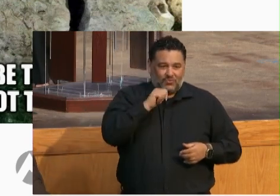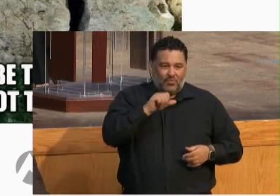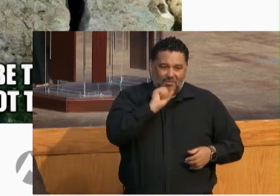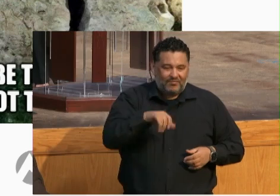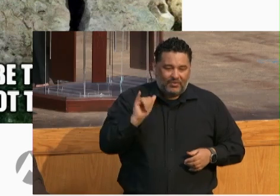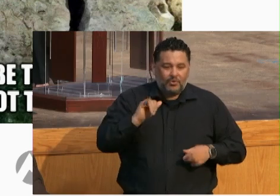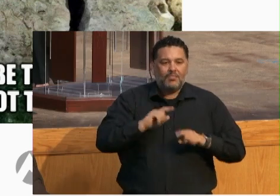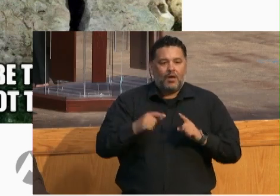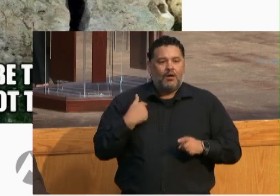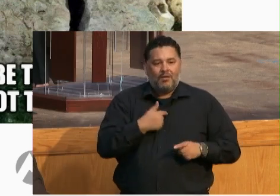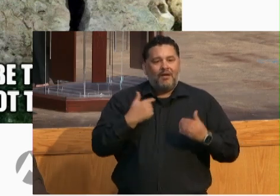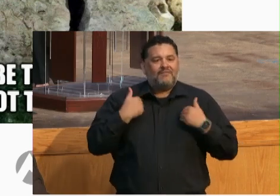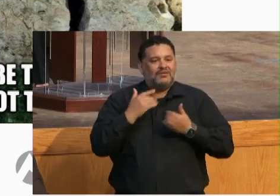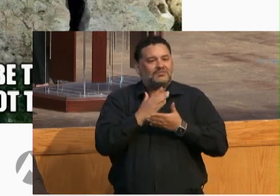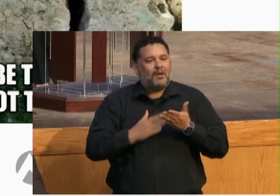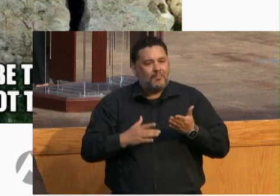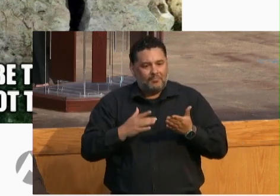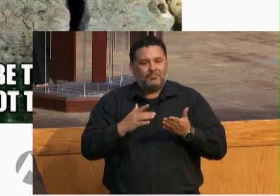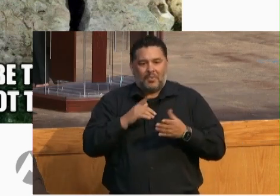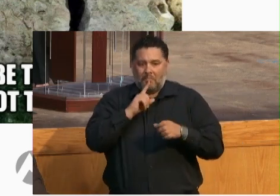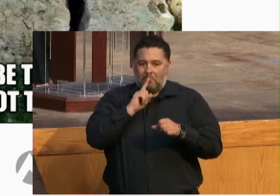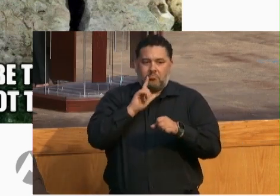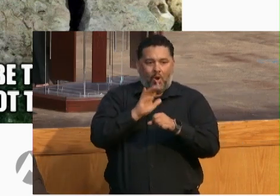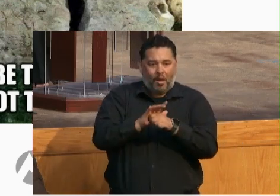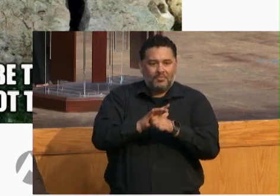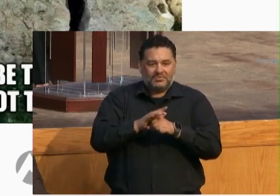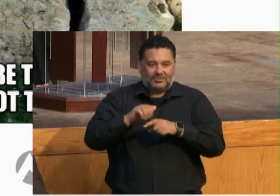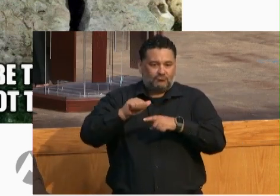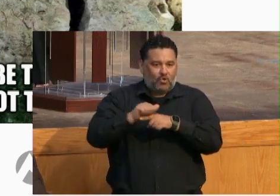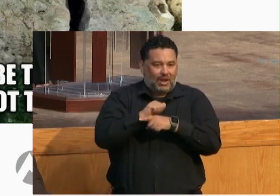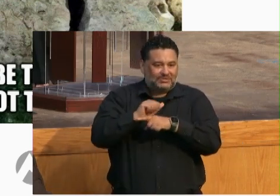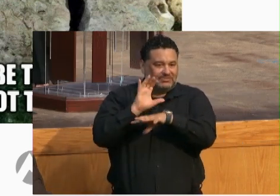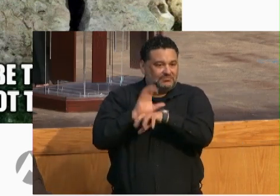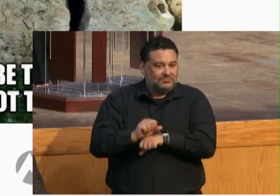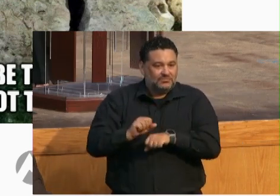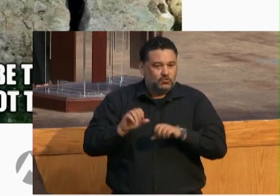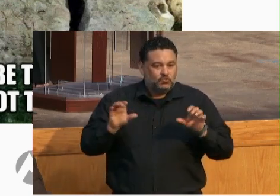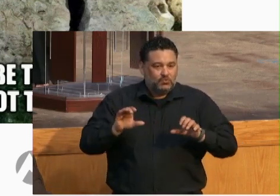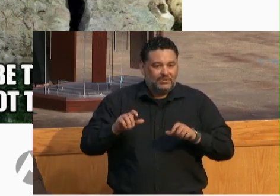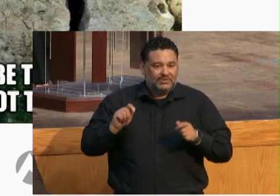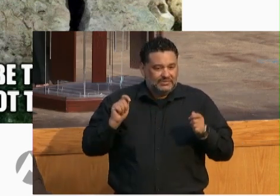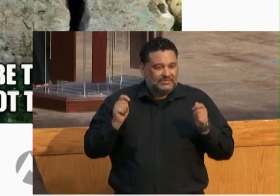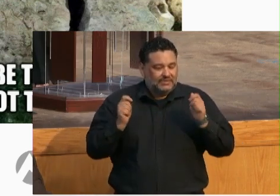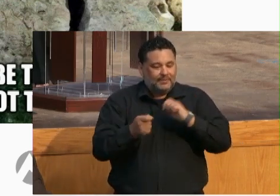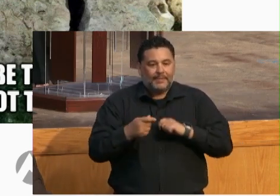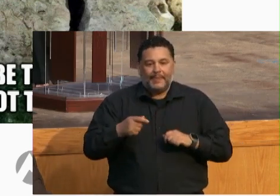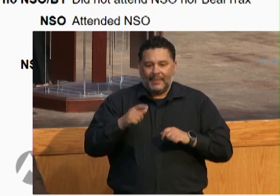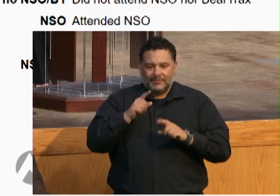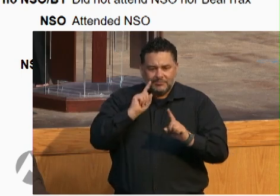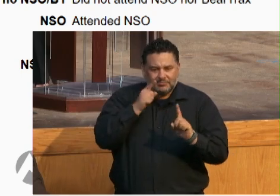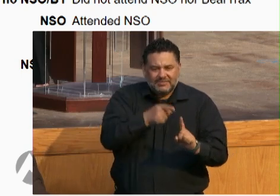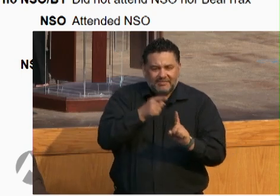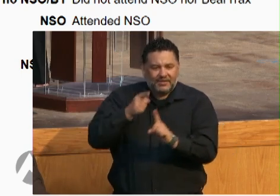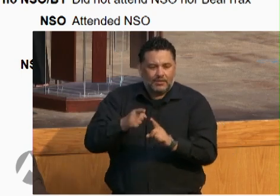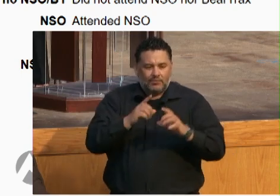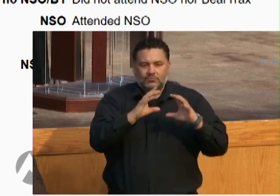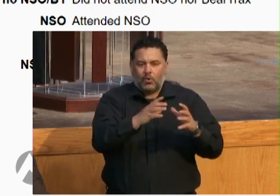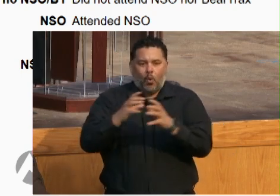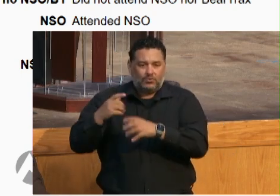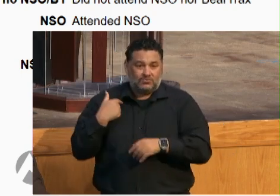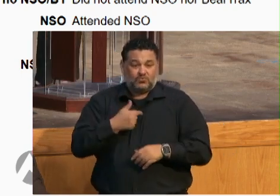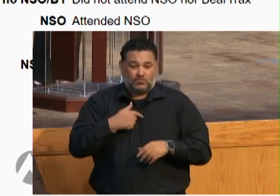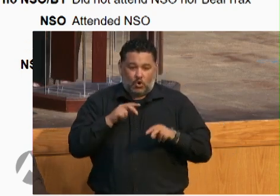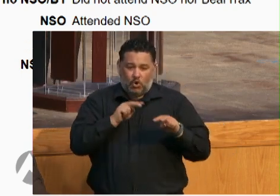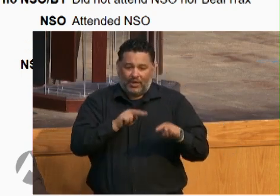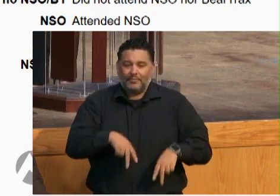some promising practices, we have some promising results, again, in some specific cohorts that we're looking at. So let's talk